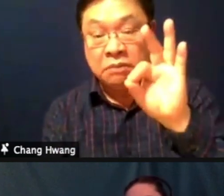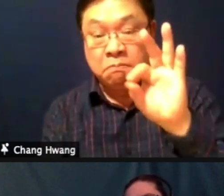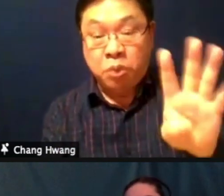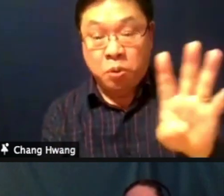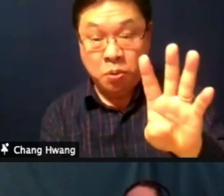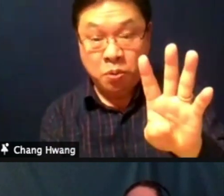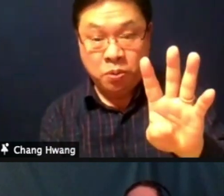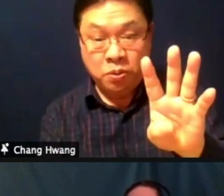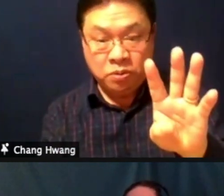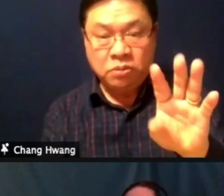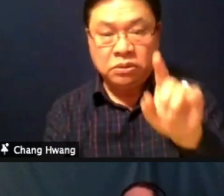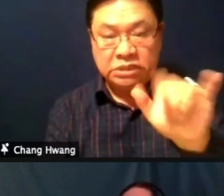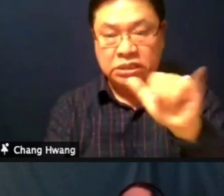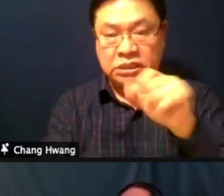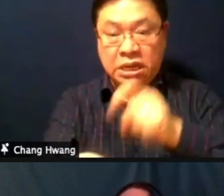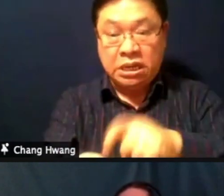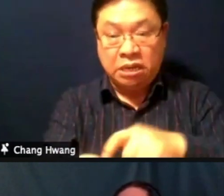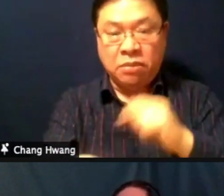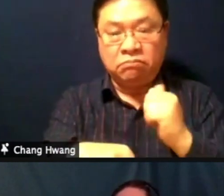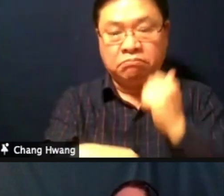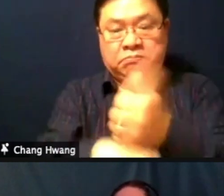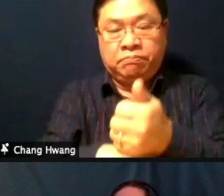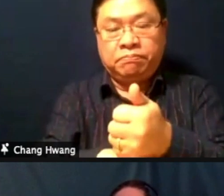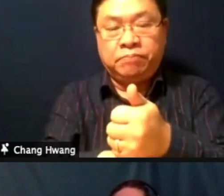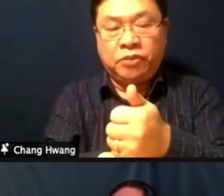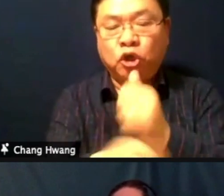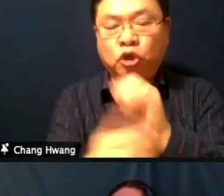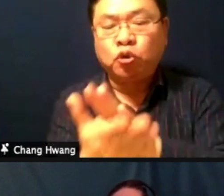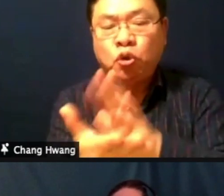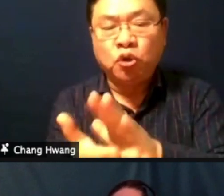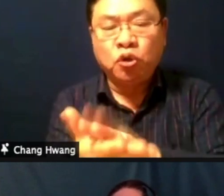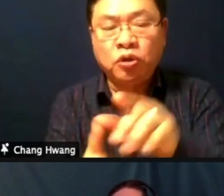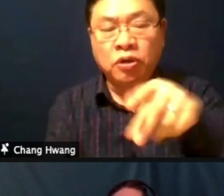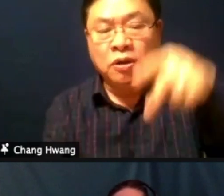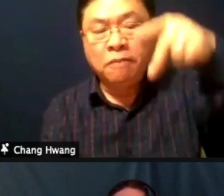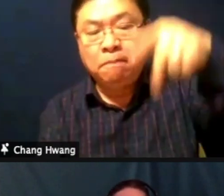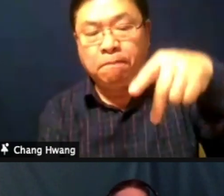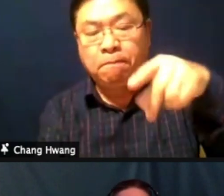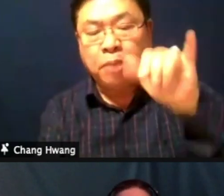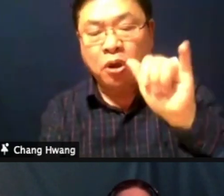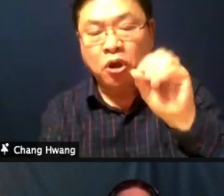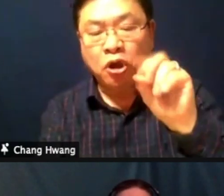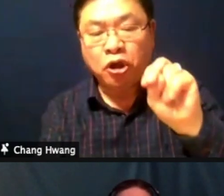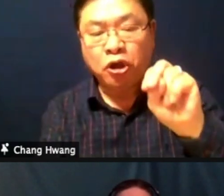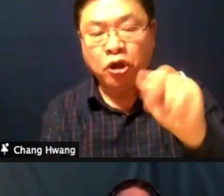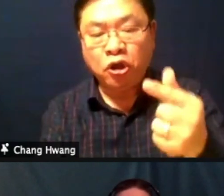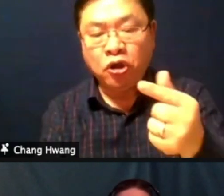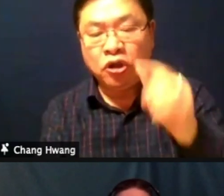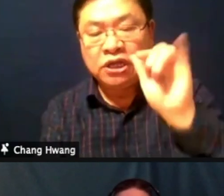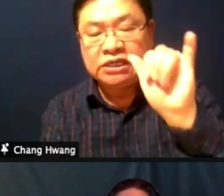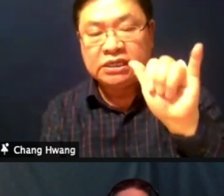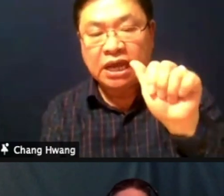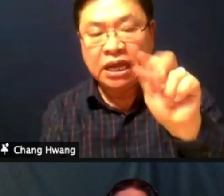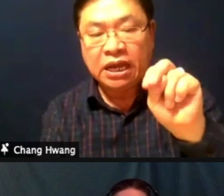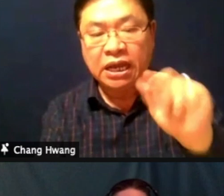to be educated, and she worked to educate her. And so in 1894, that led her to